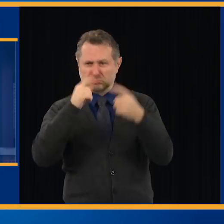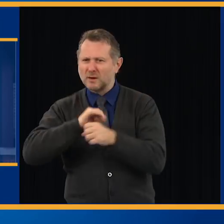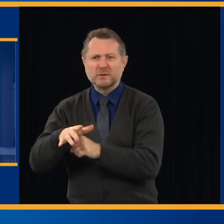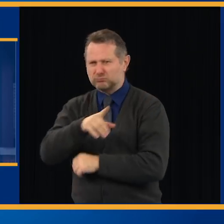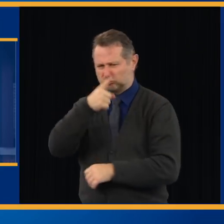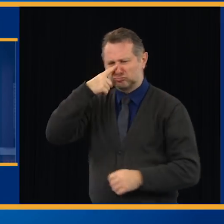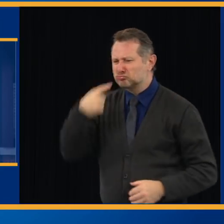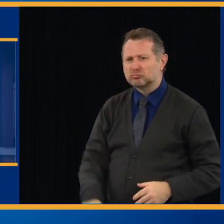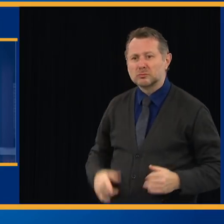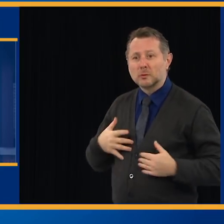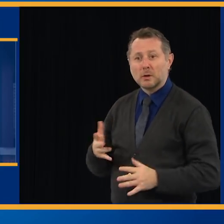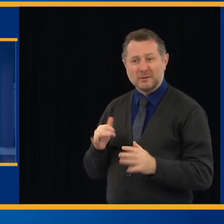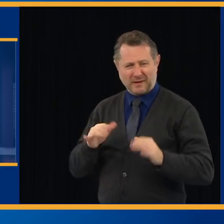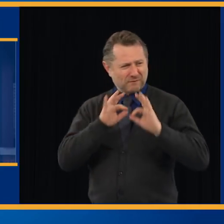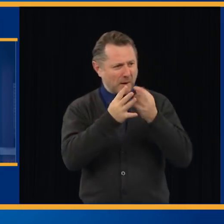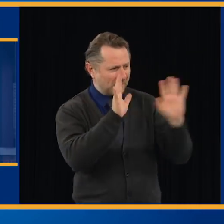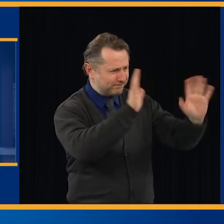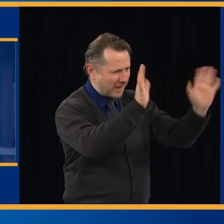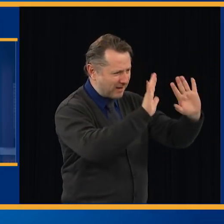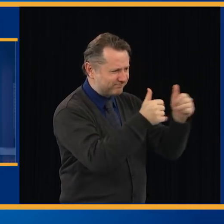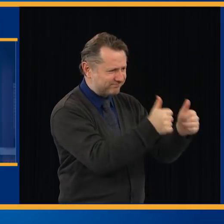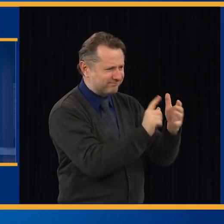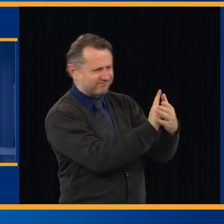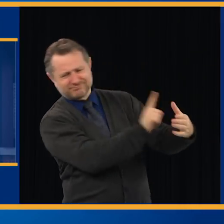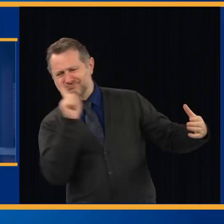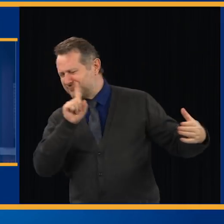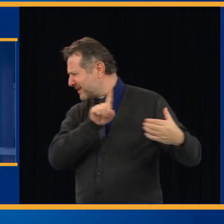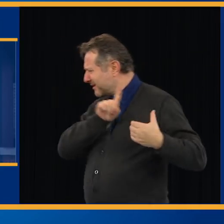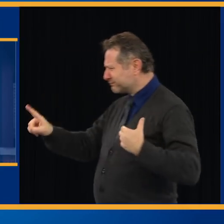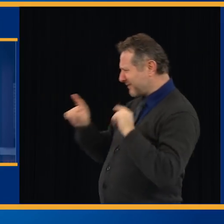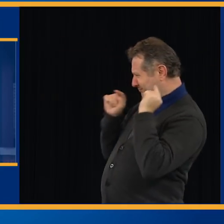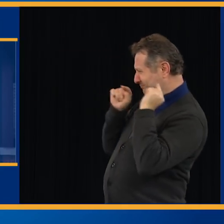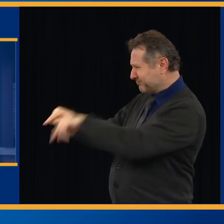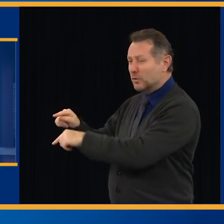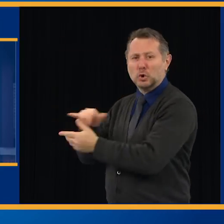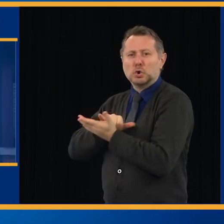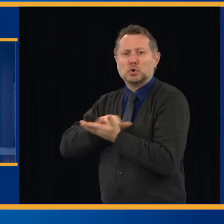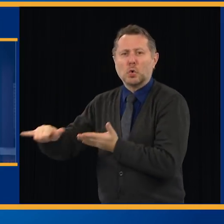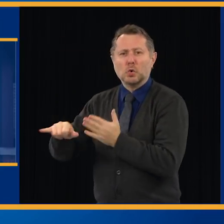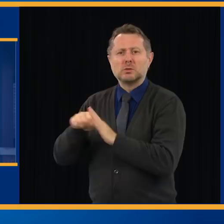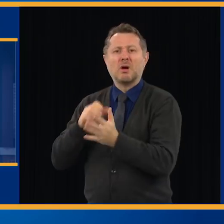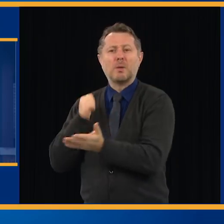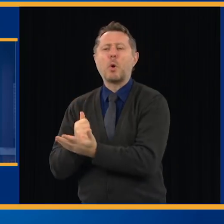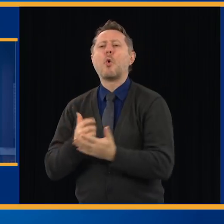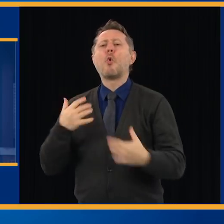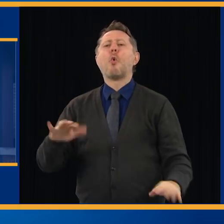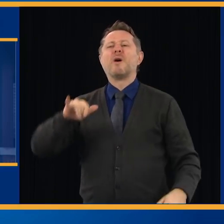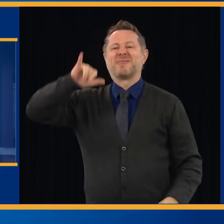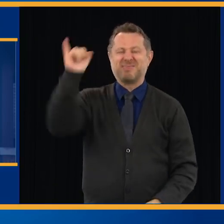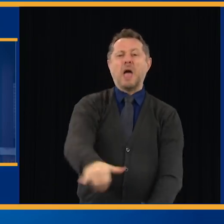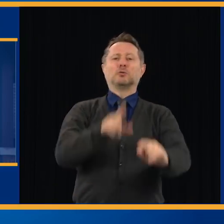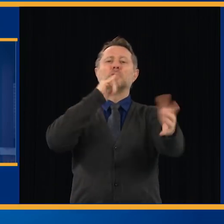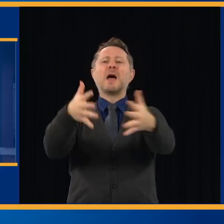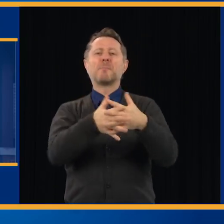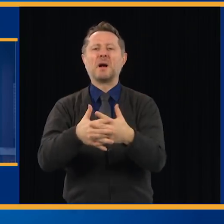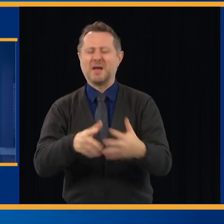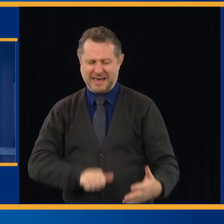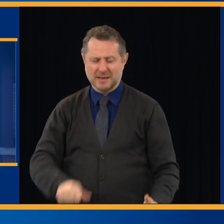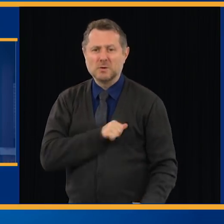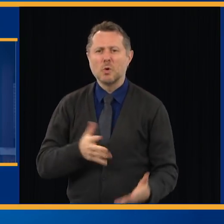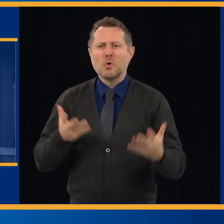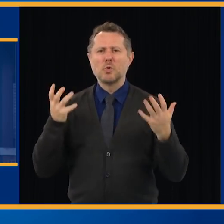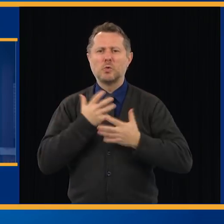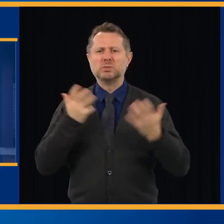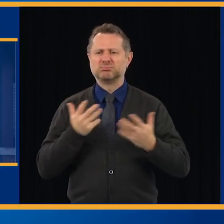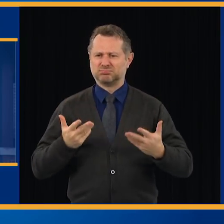family and I'll come to help yours. That's America. That's who we are. And that's